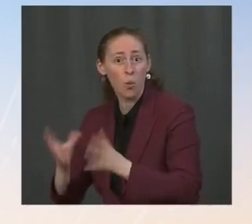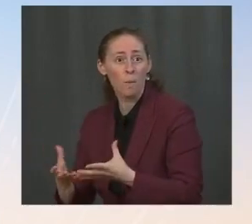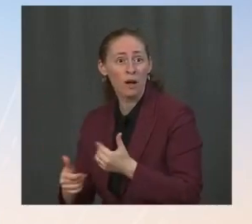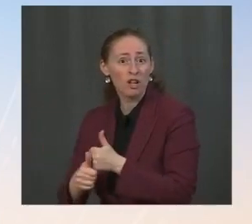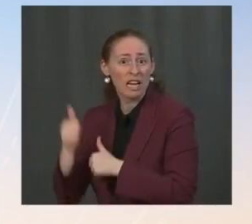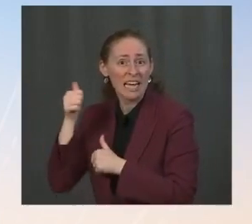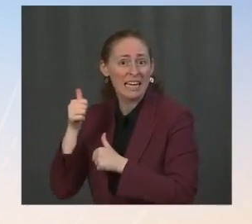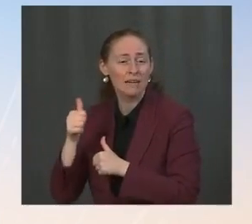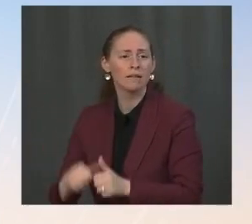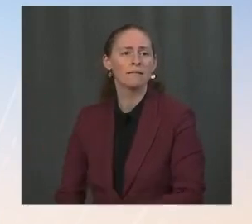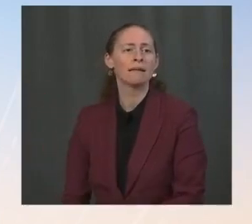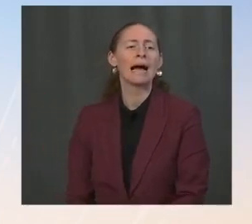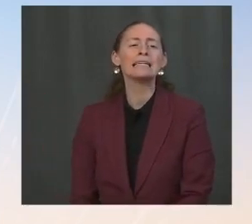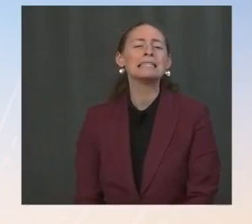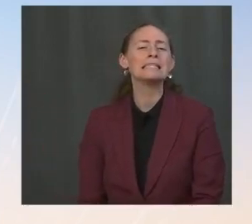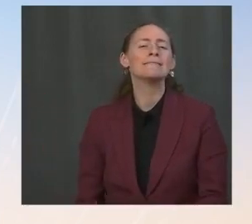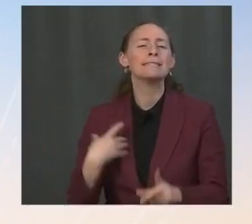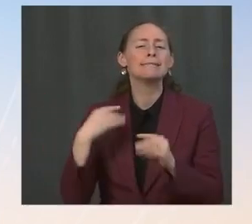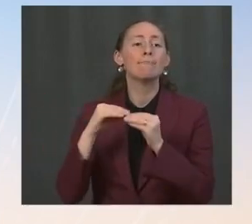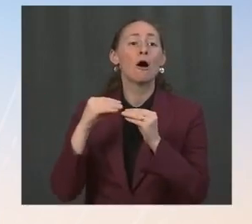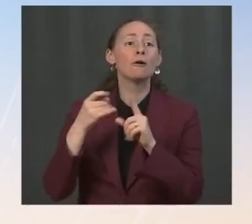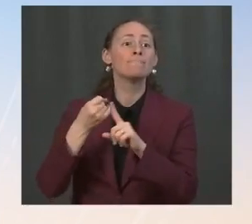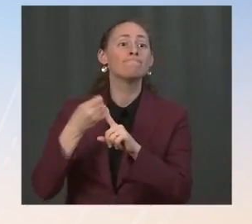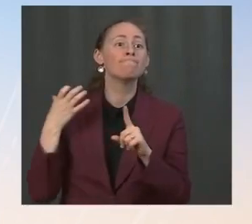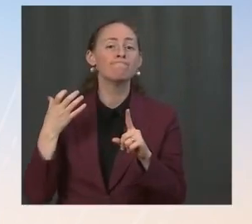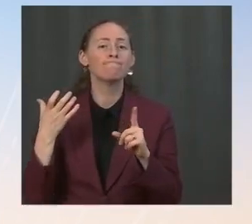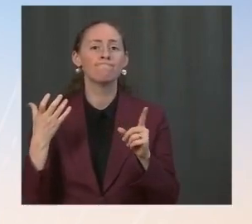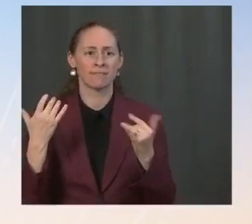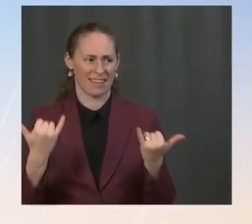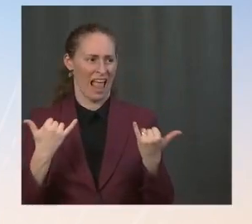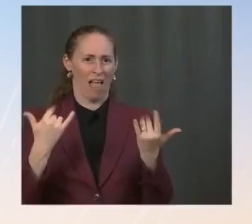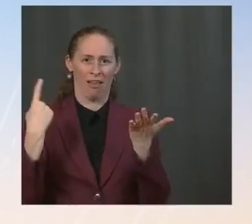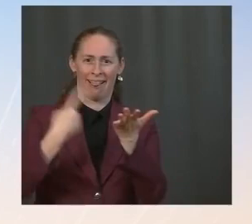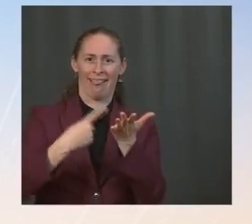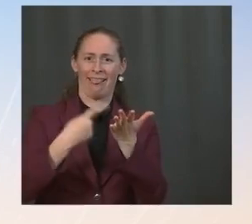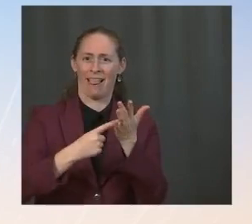detail additional information about ongoing live threats.